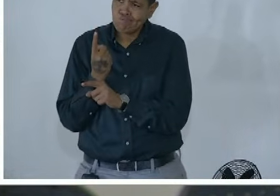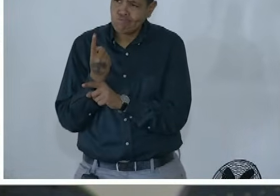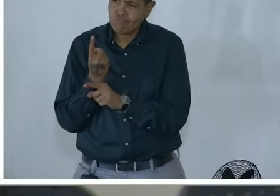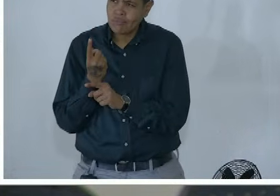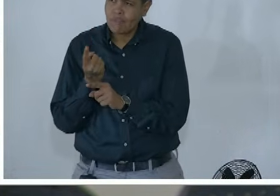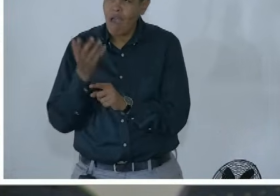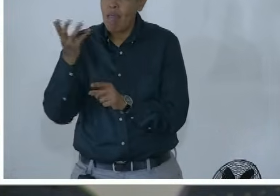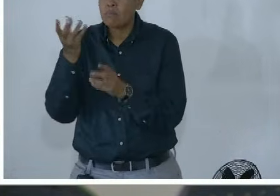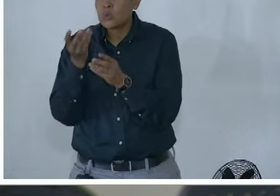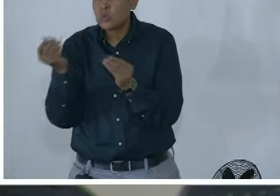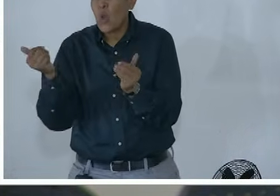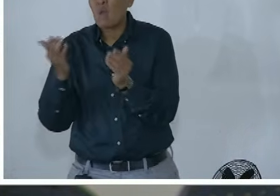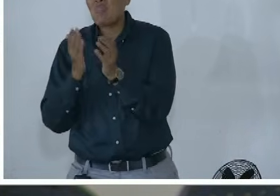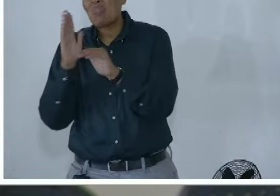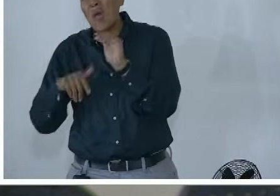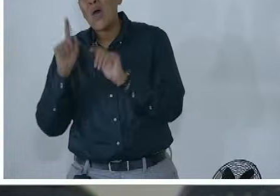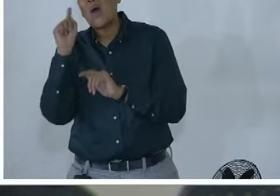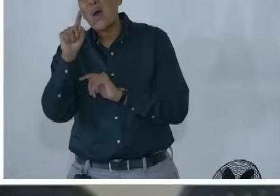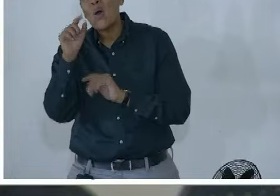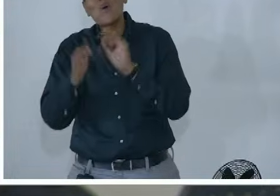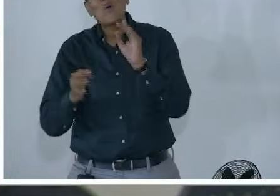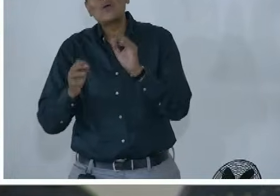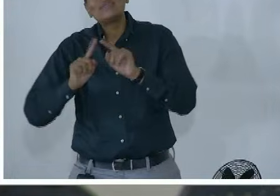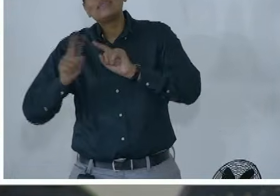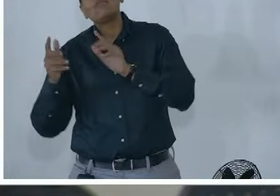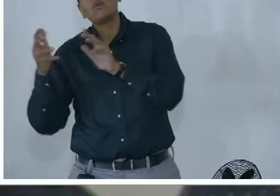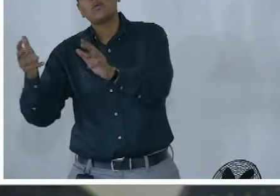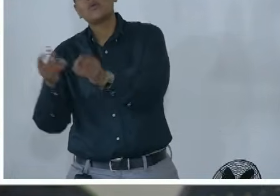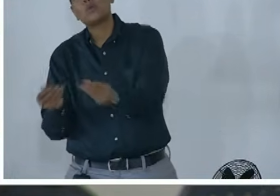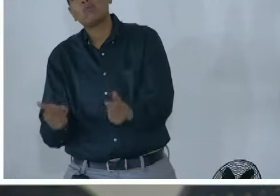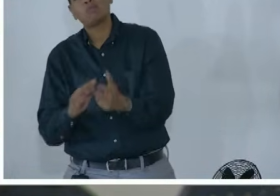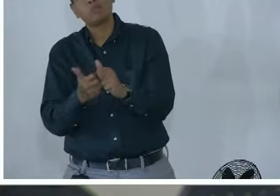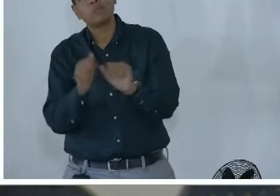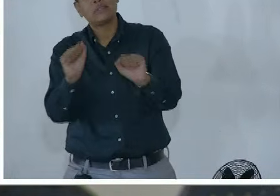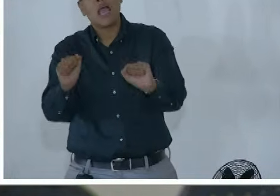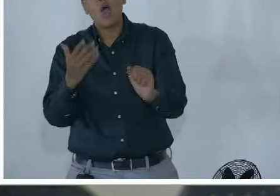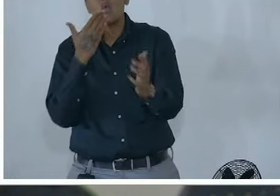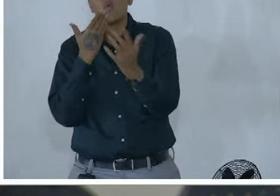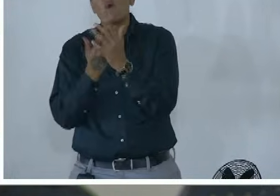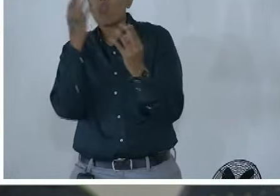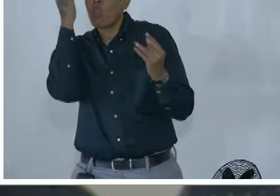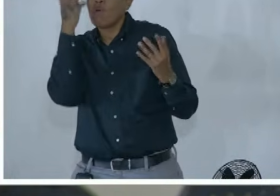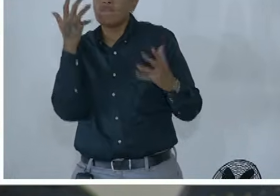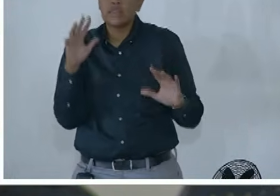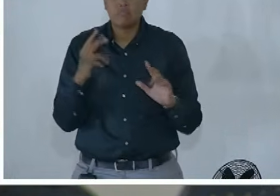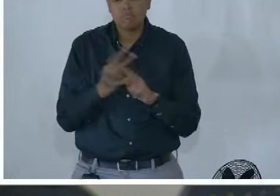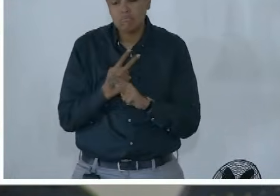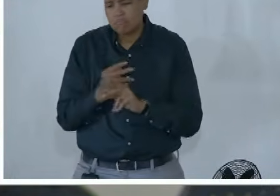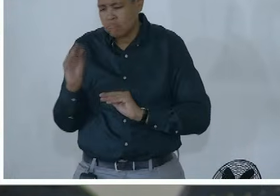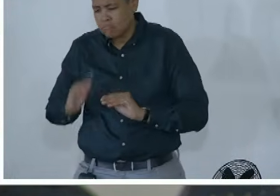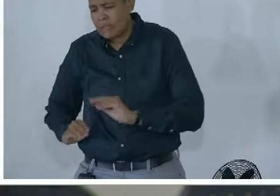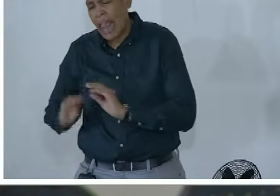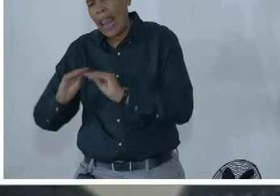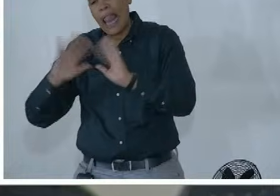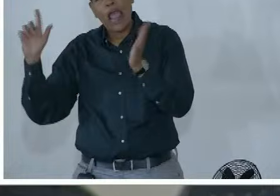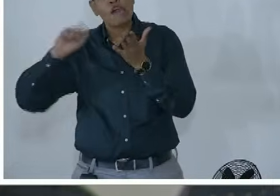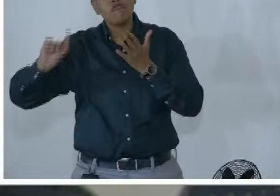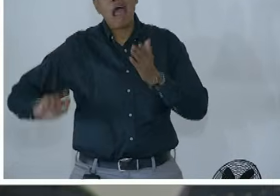dispute resolution framework. The bill is well thought out and it is clearly written.